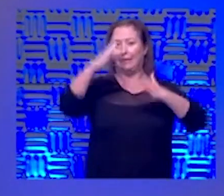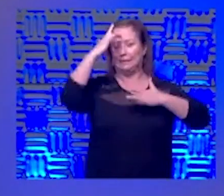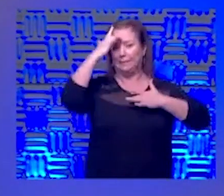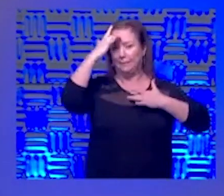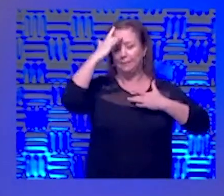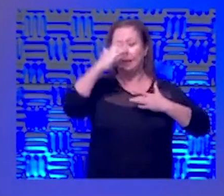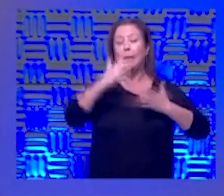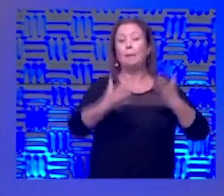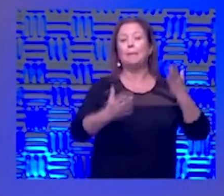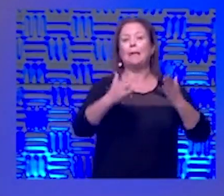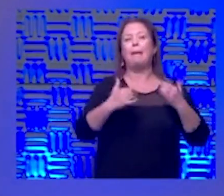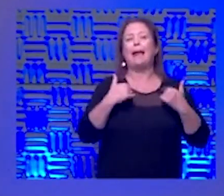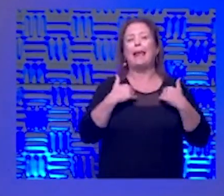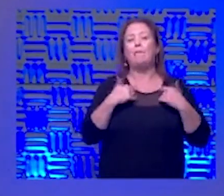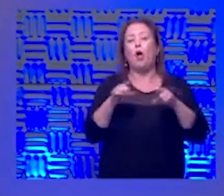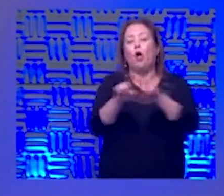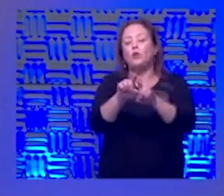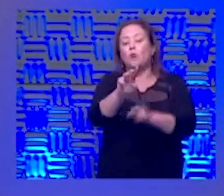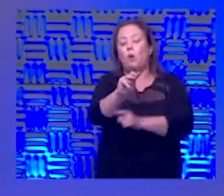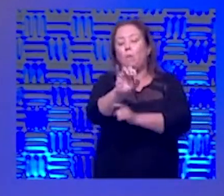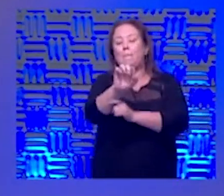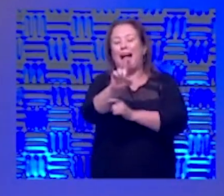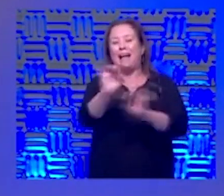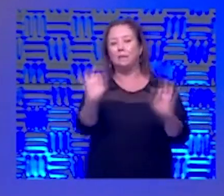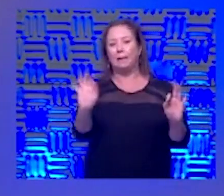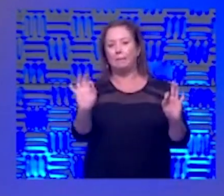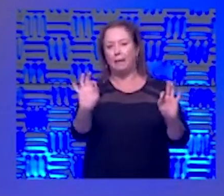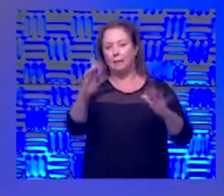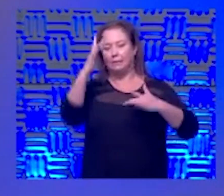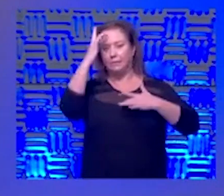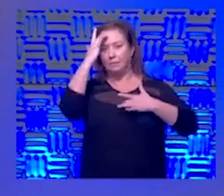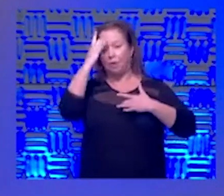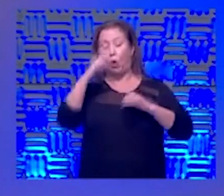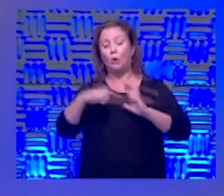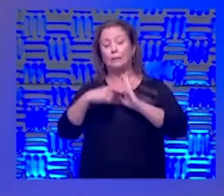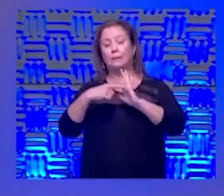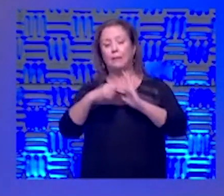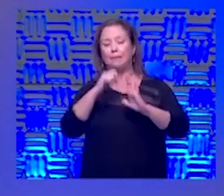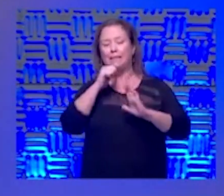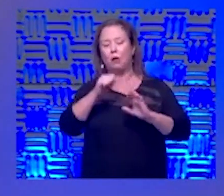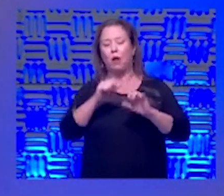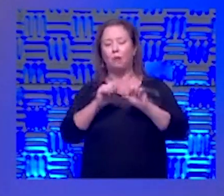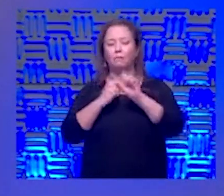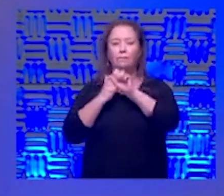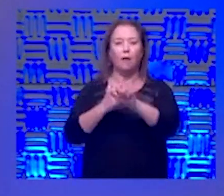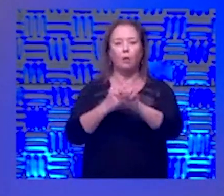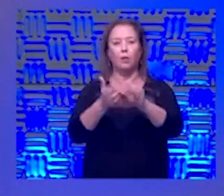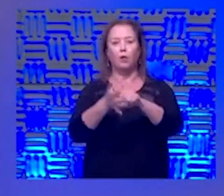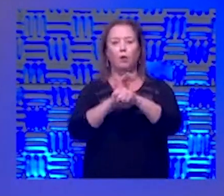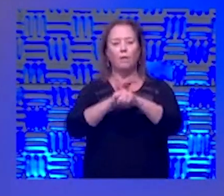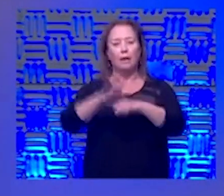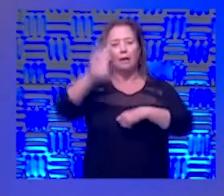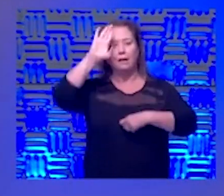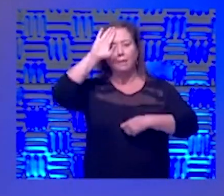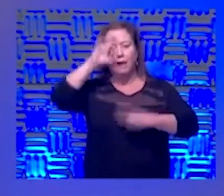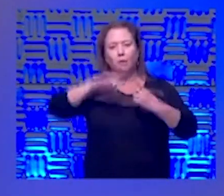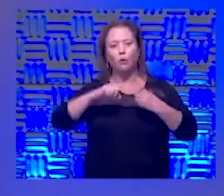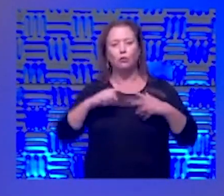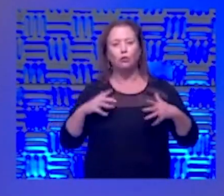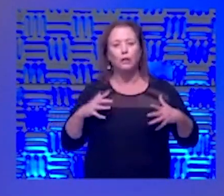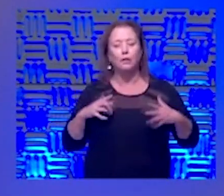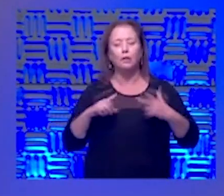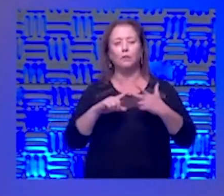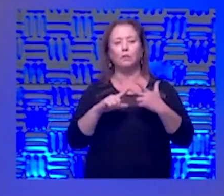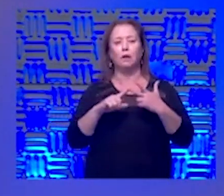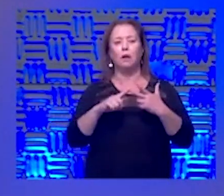but they may actually have mild symptoms or symptoms that are not really consistent with COVID, fevers, cough, chills, shortness of breath, or even